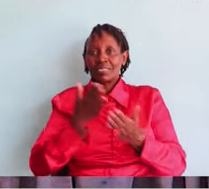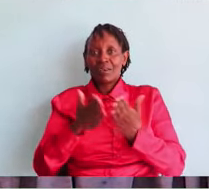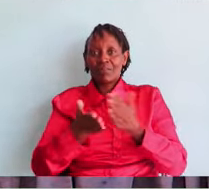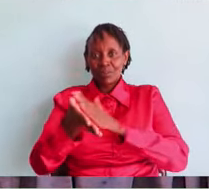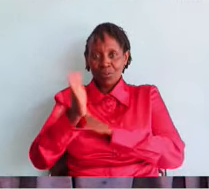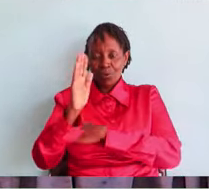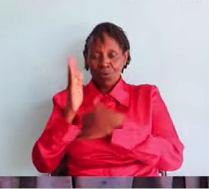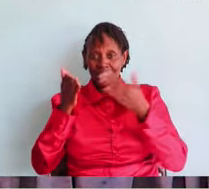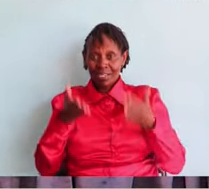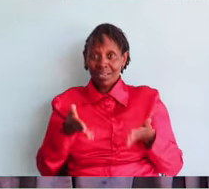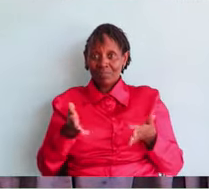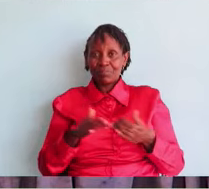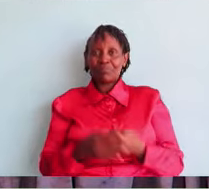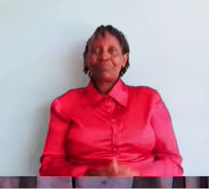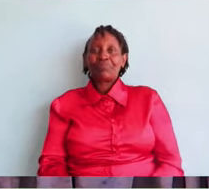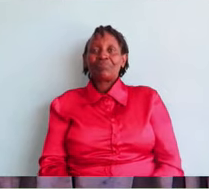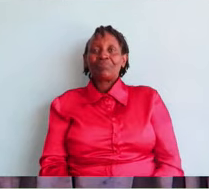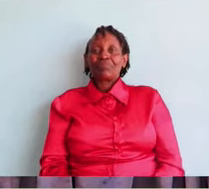pulpit here.